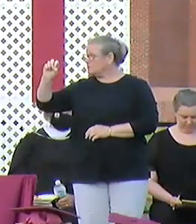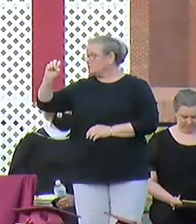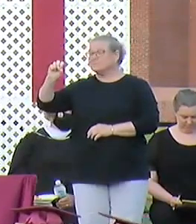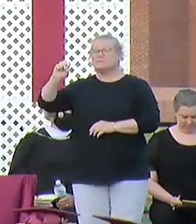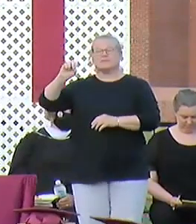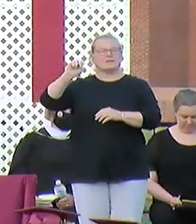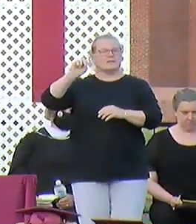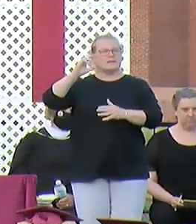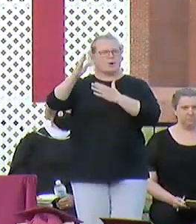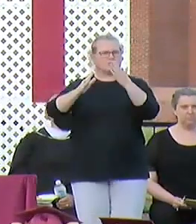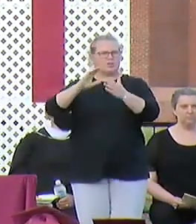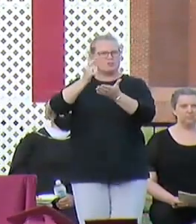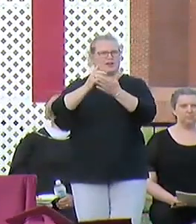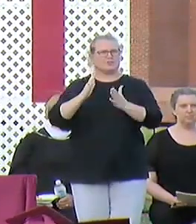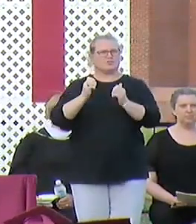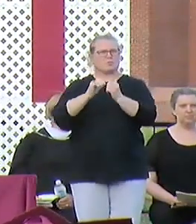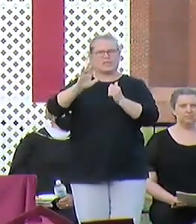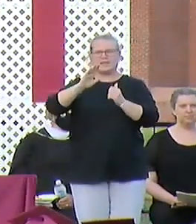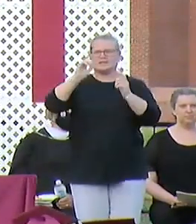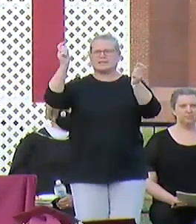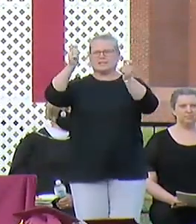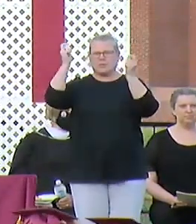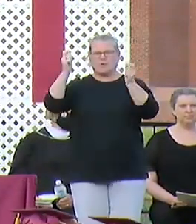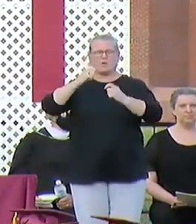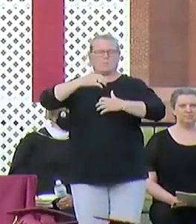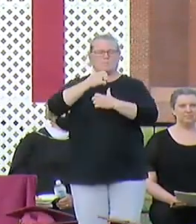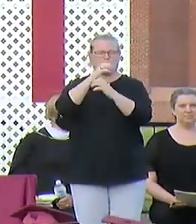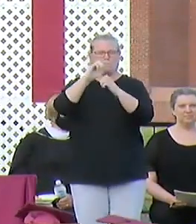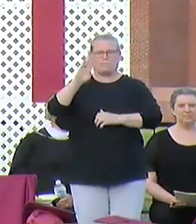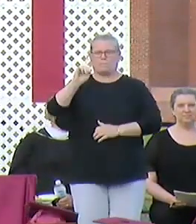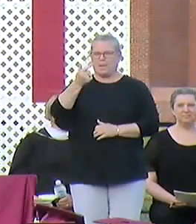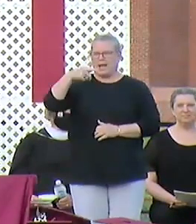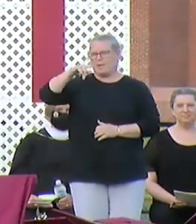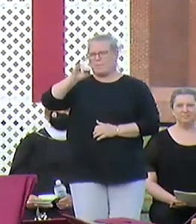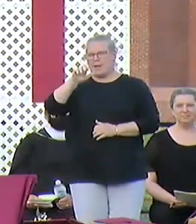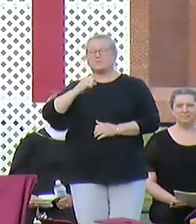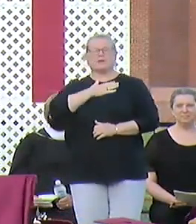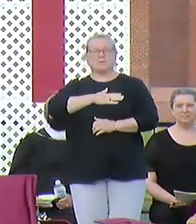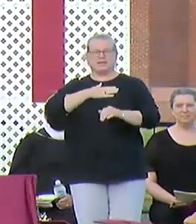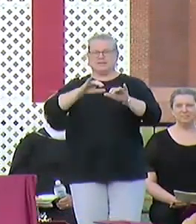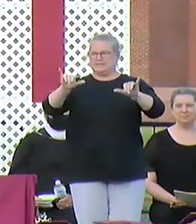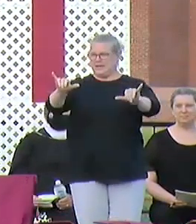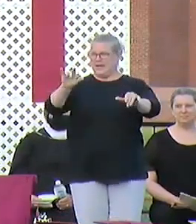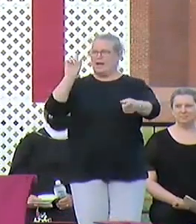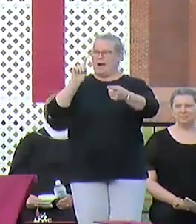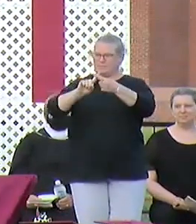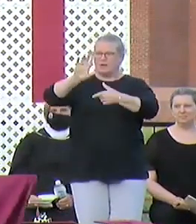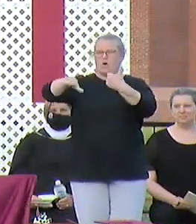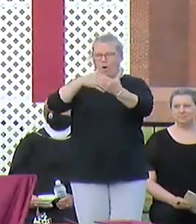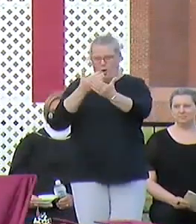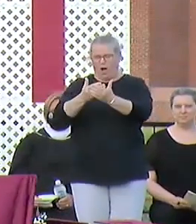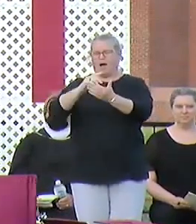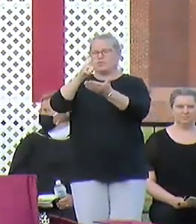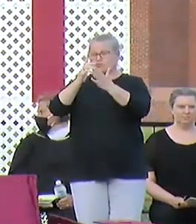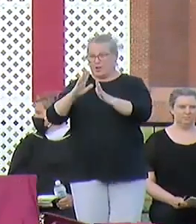the stadium with his ceremonial bagpipes. We kindly ask that you remain seated until all of the graduates have